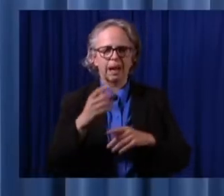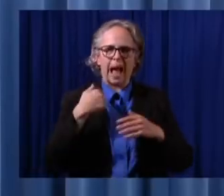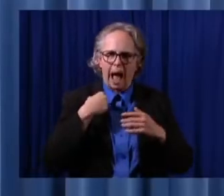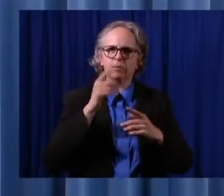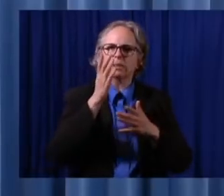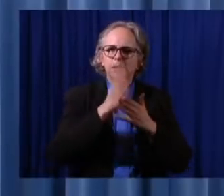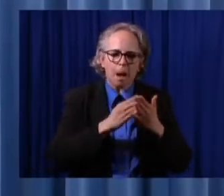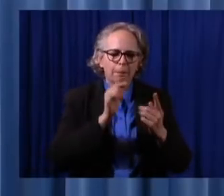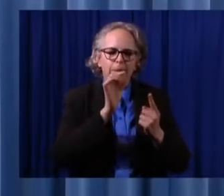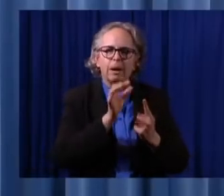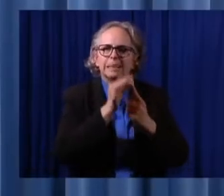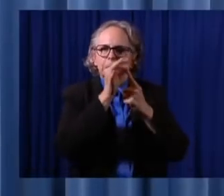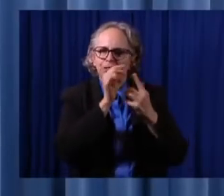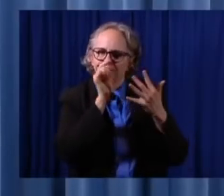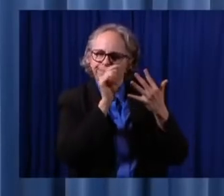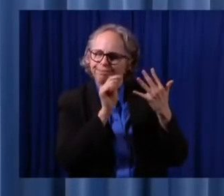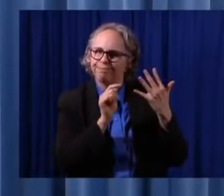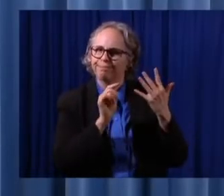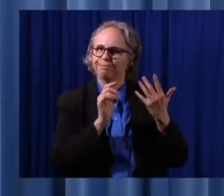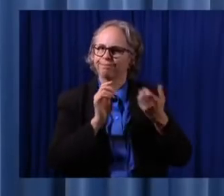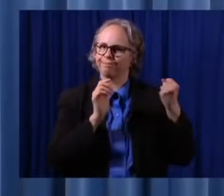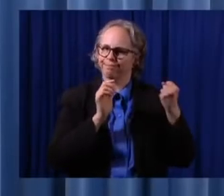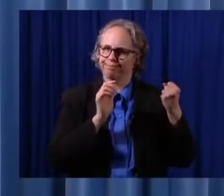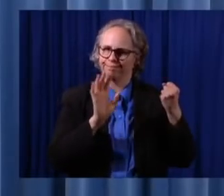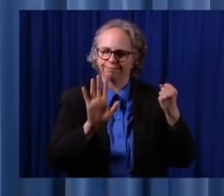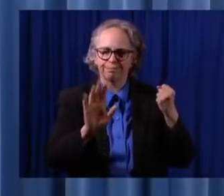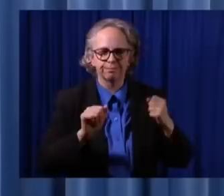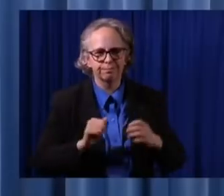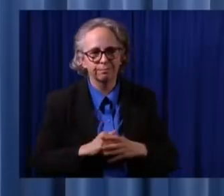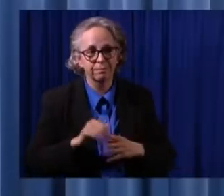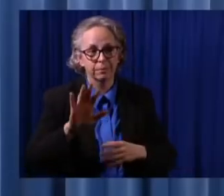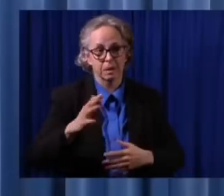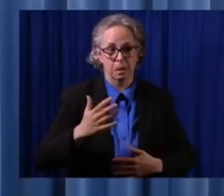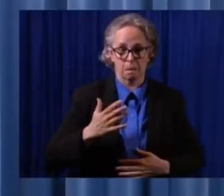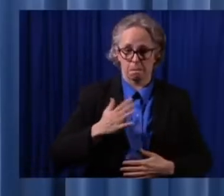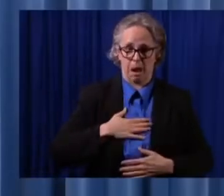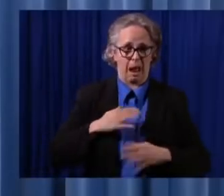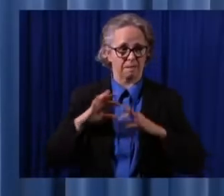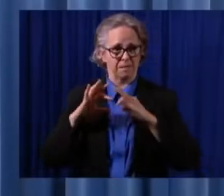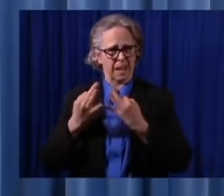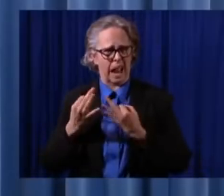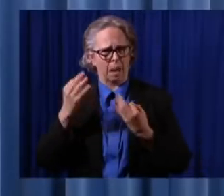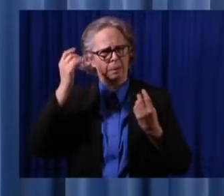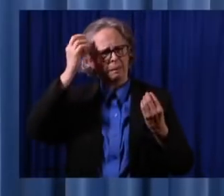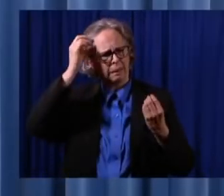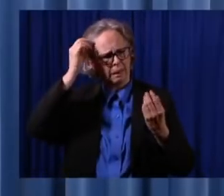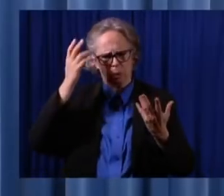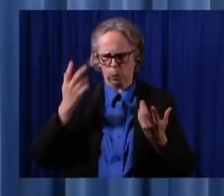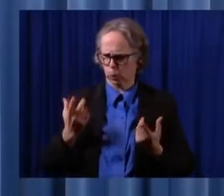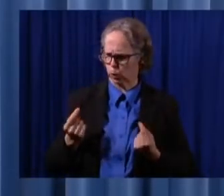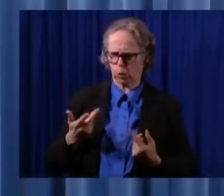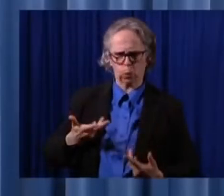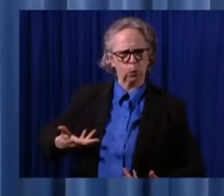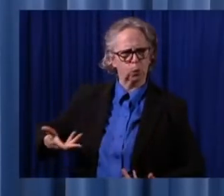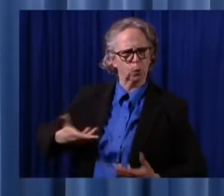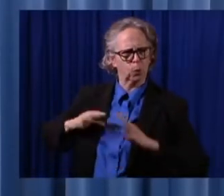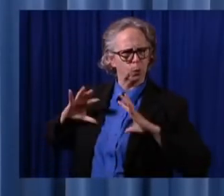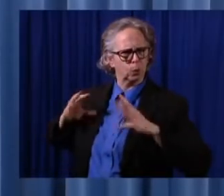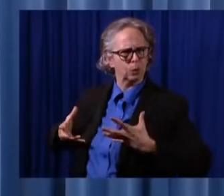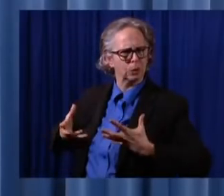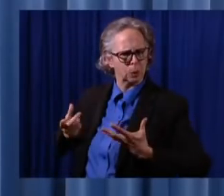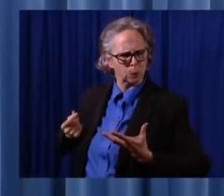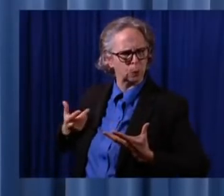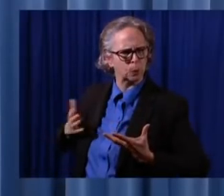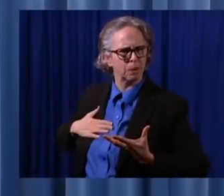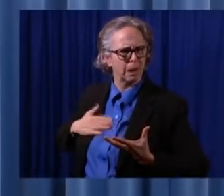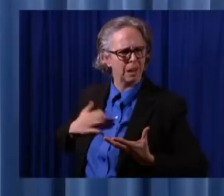that if it was my family and we face the same issues that other people face, I think distance